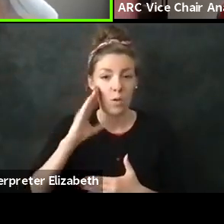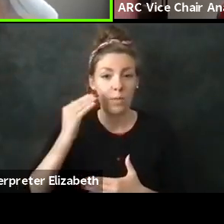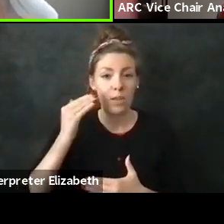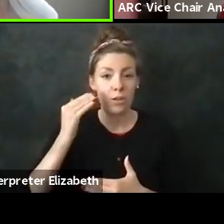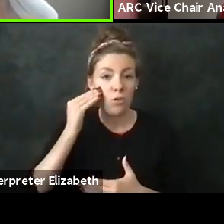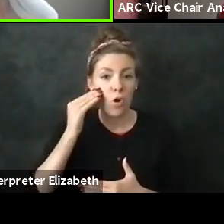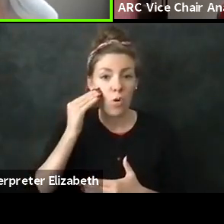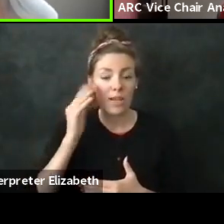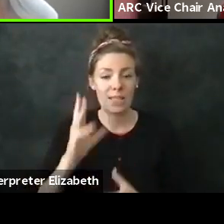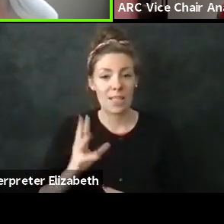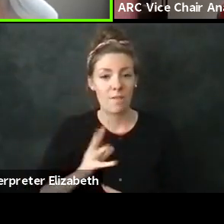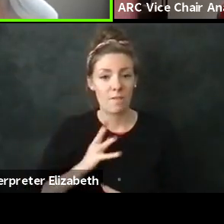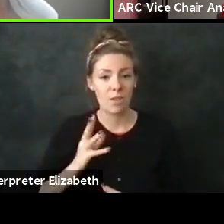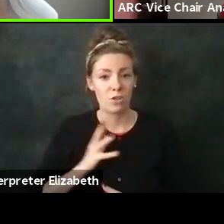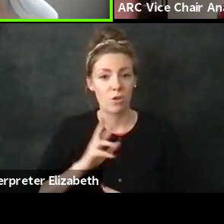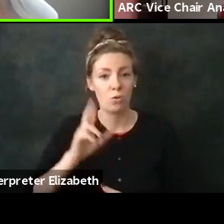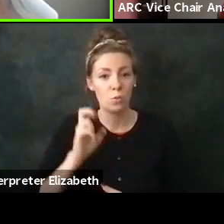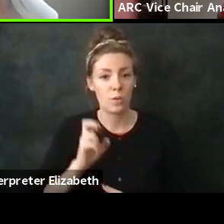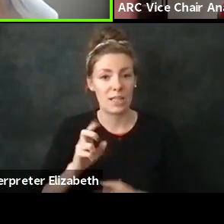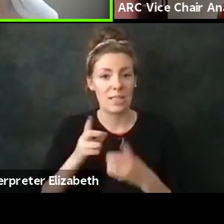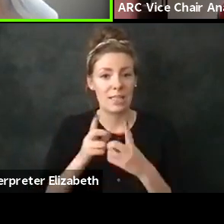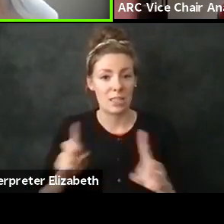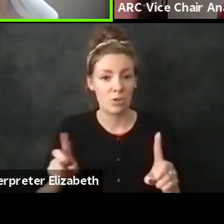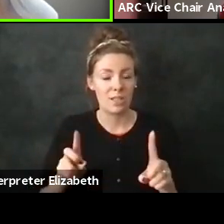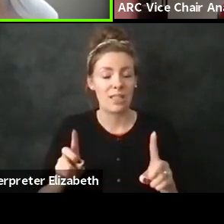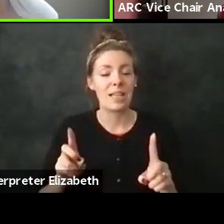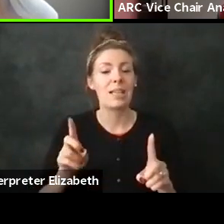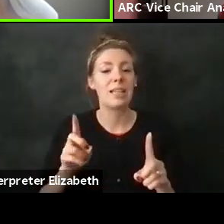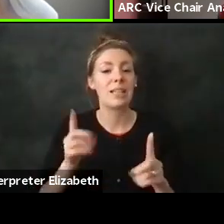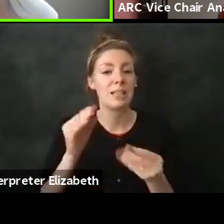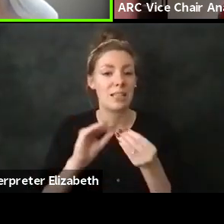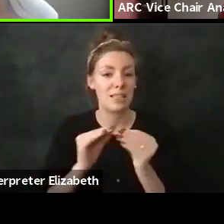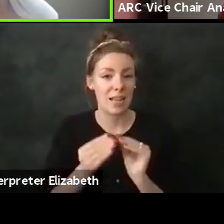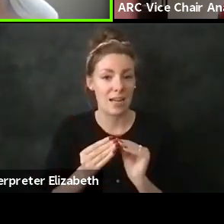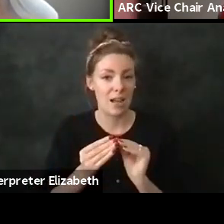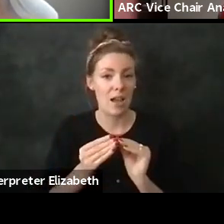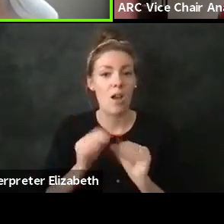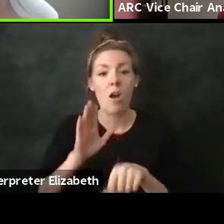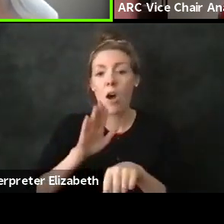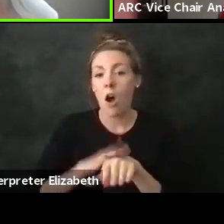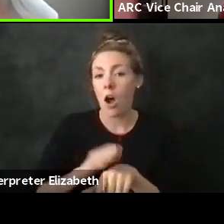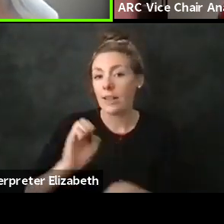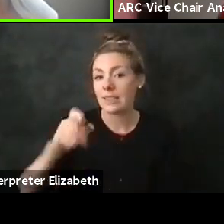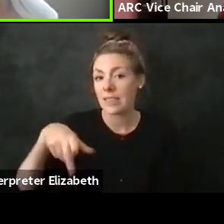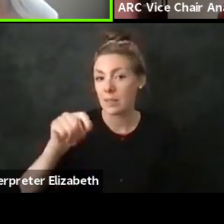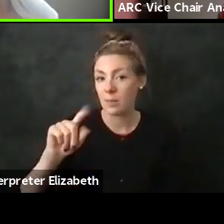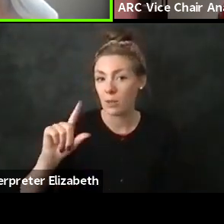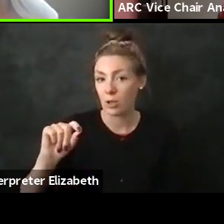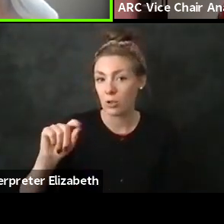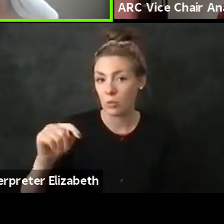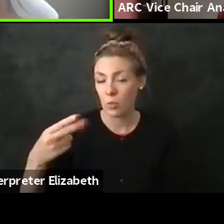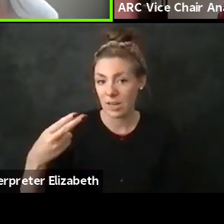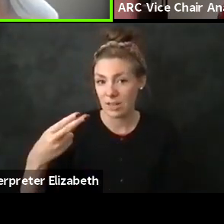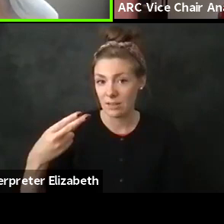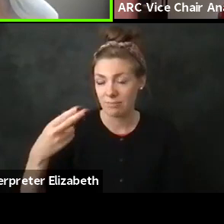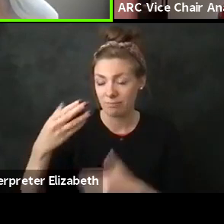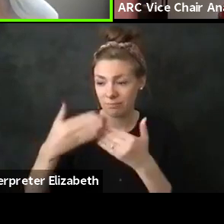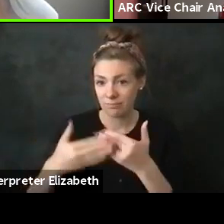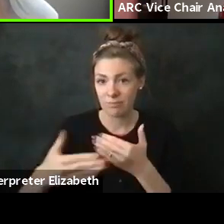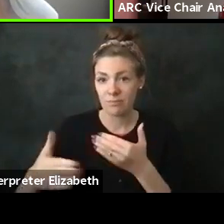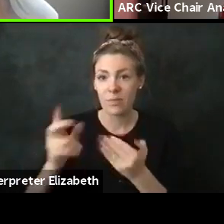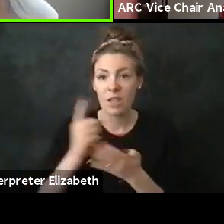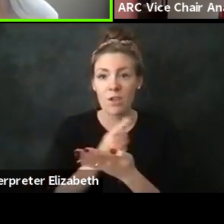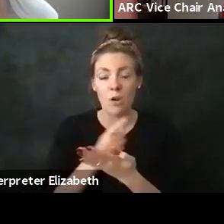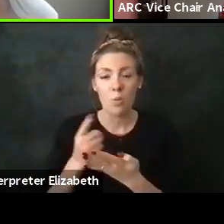official redistricting data. So we'll have that on September 20th. From there, there's a 1 week